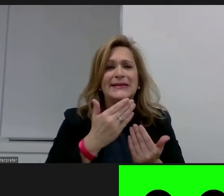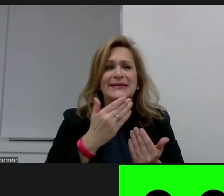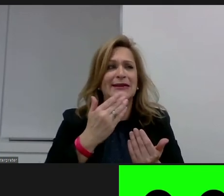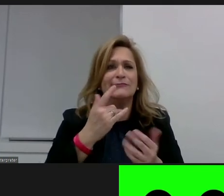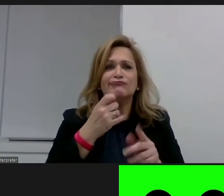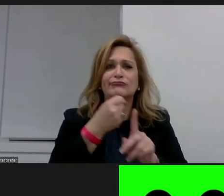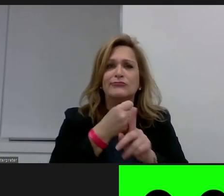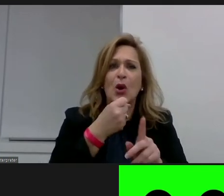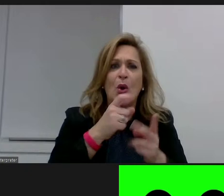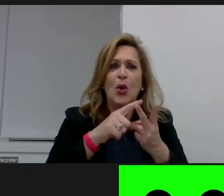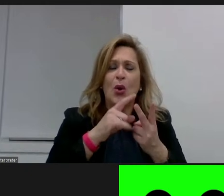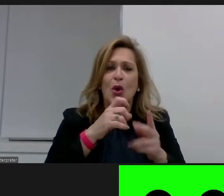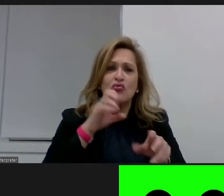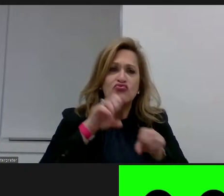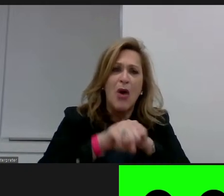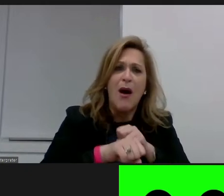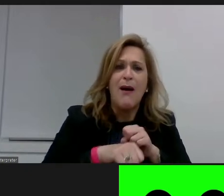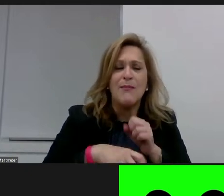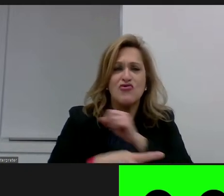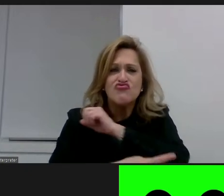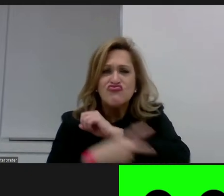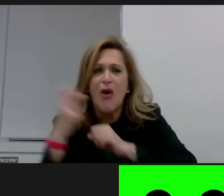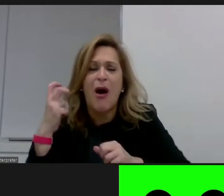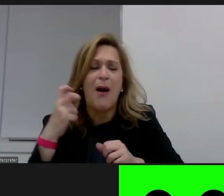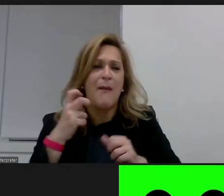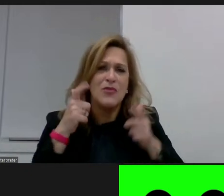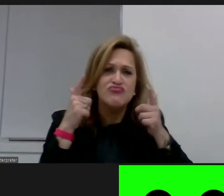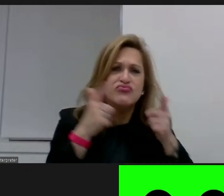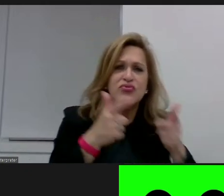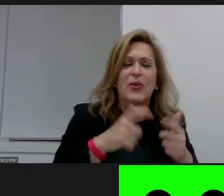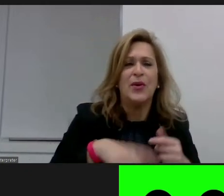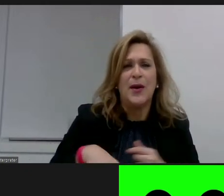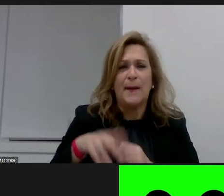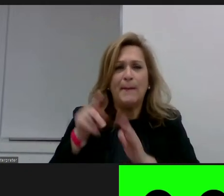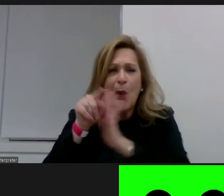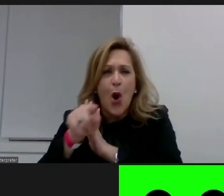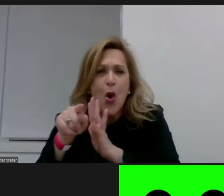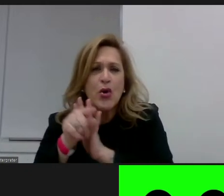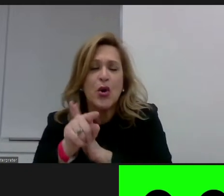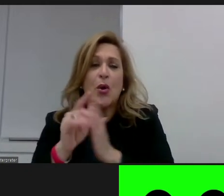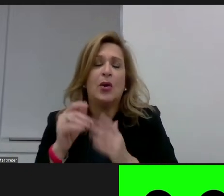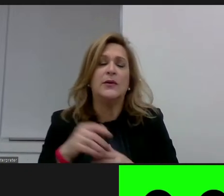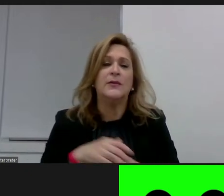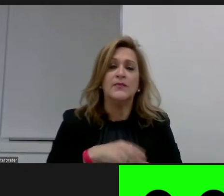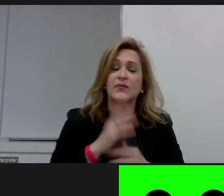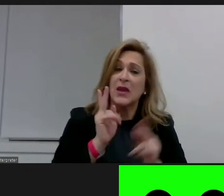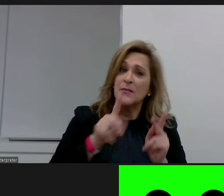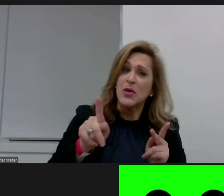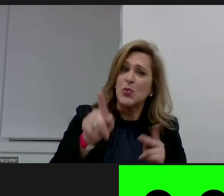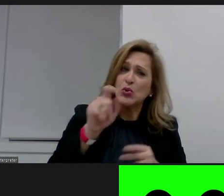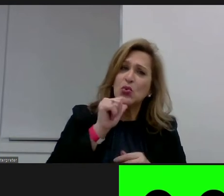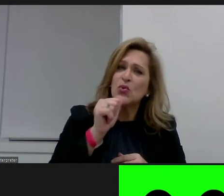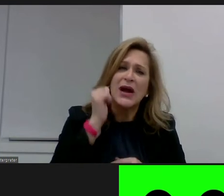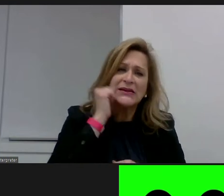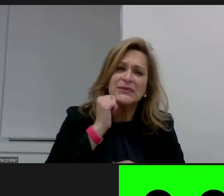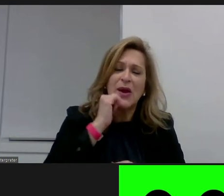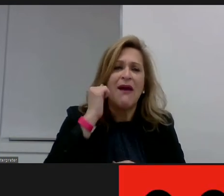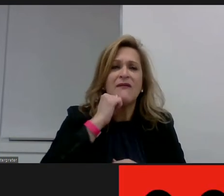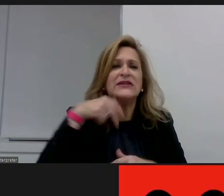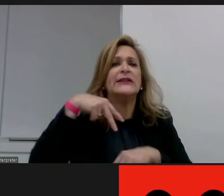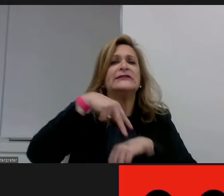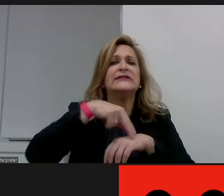But why should the folks who made this decision care? You suits don't wear the orange vest or deal with the daily going-ons in the subway